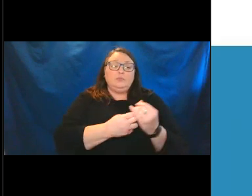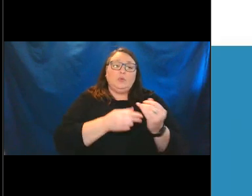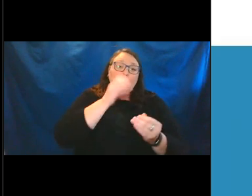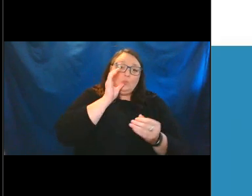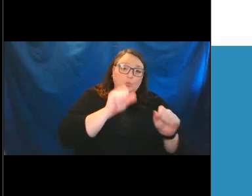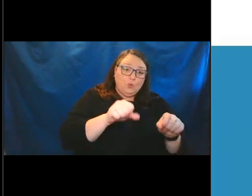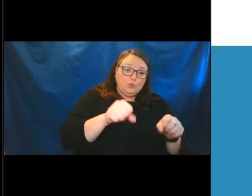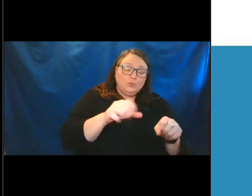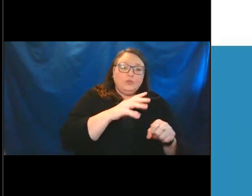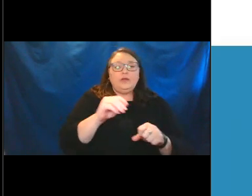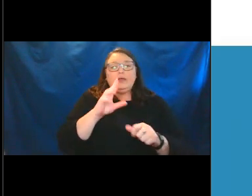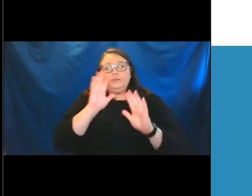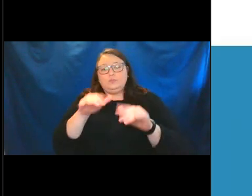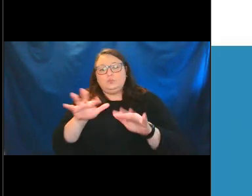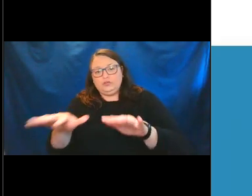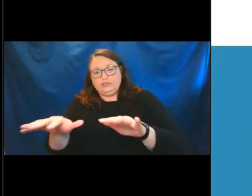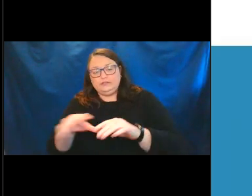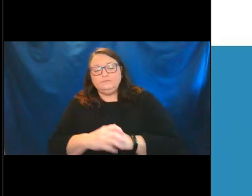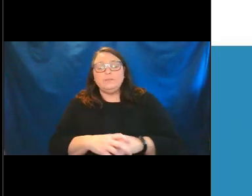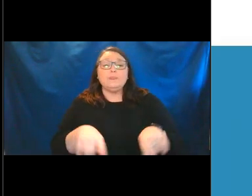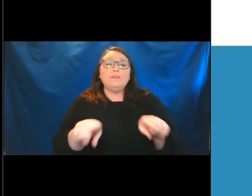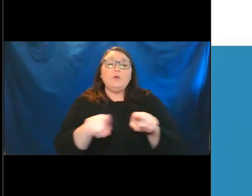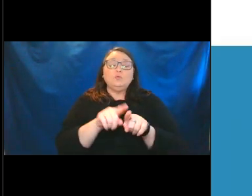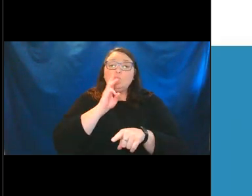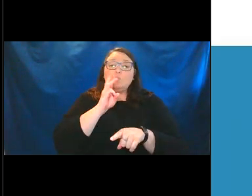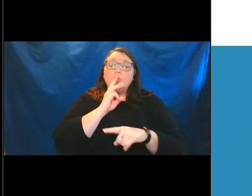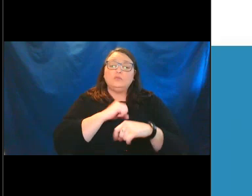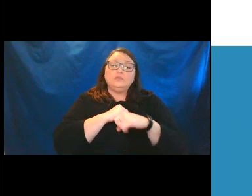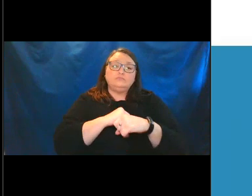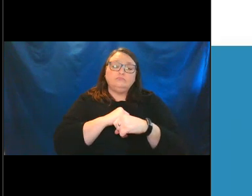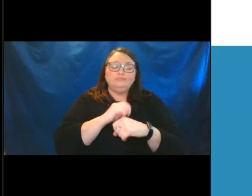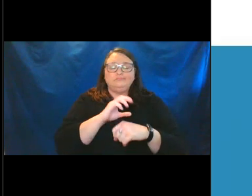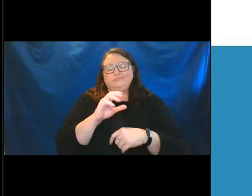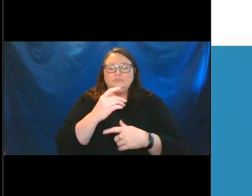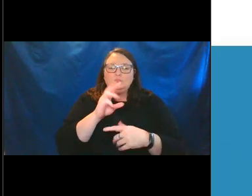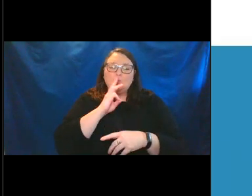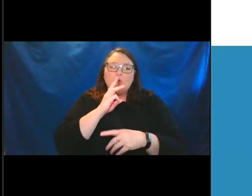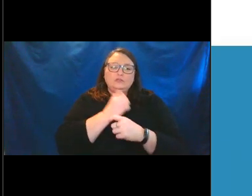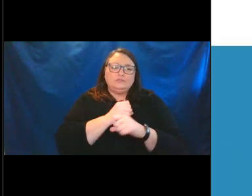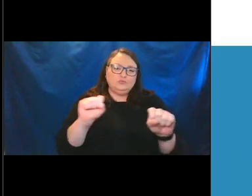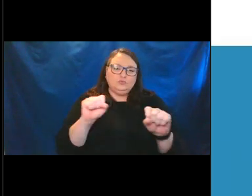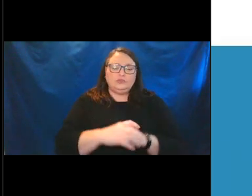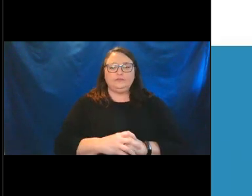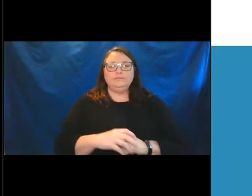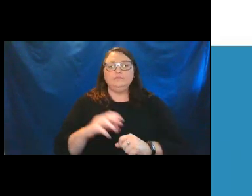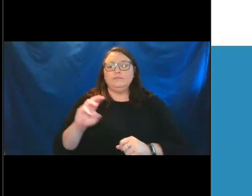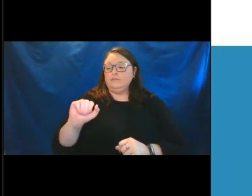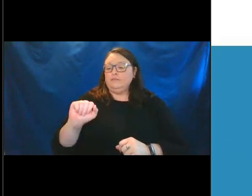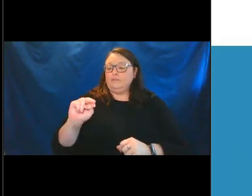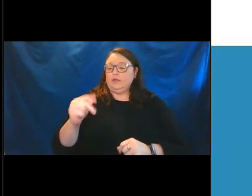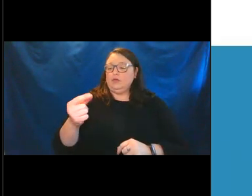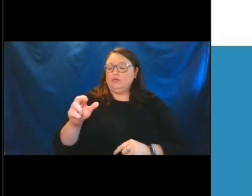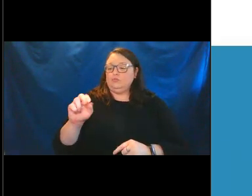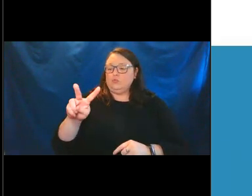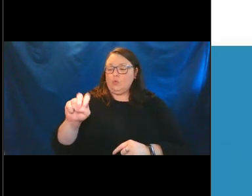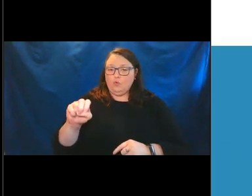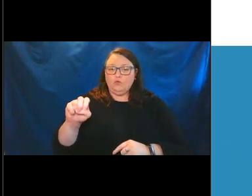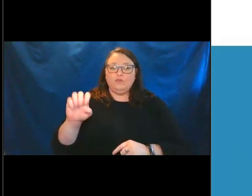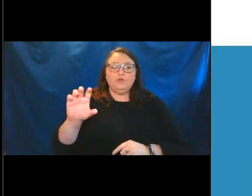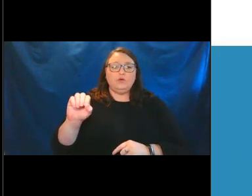and marine, and also water security. Mangrove and coral restoration have come to the